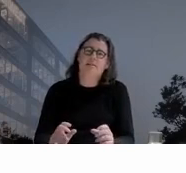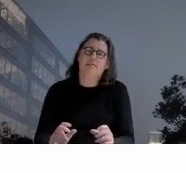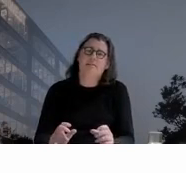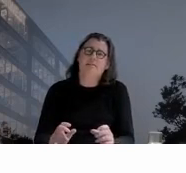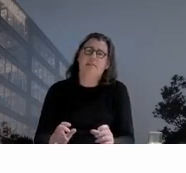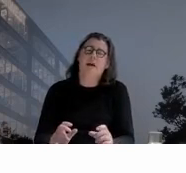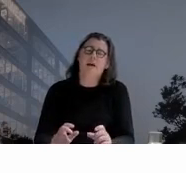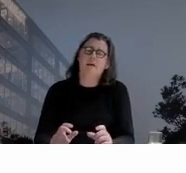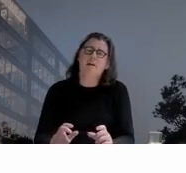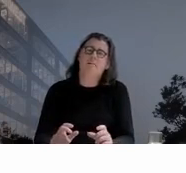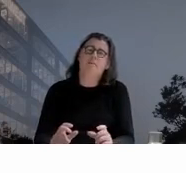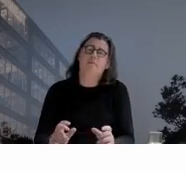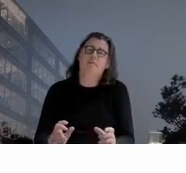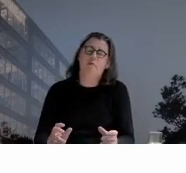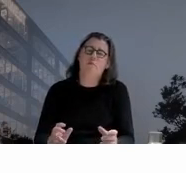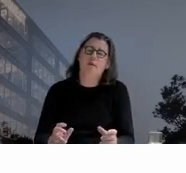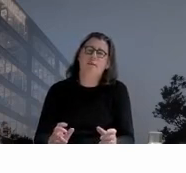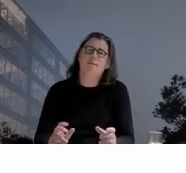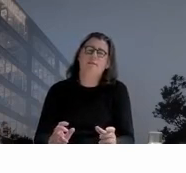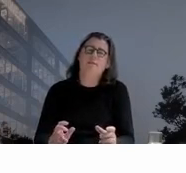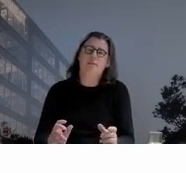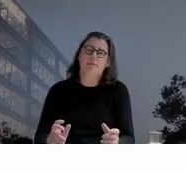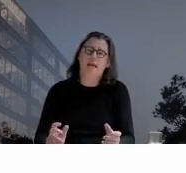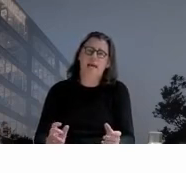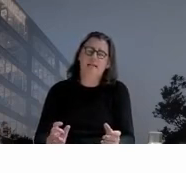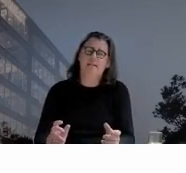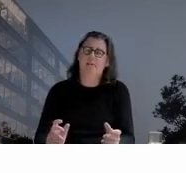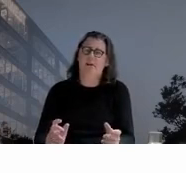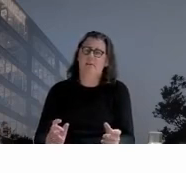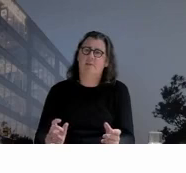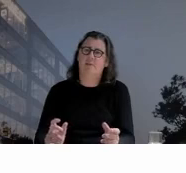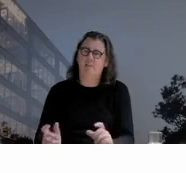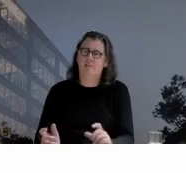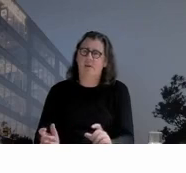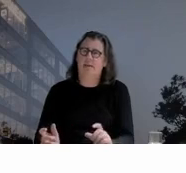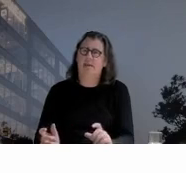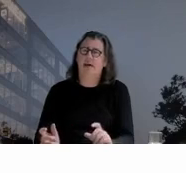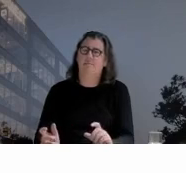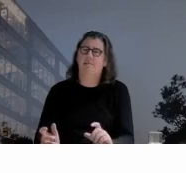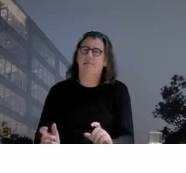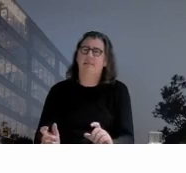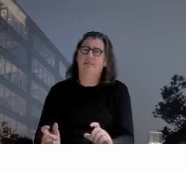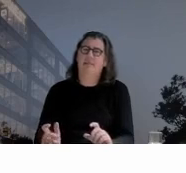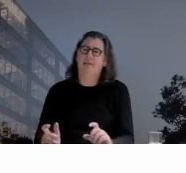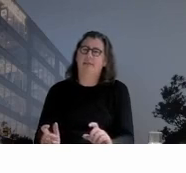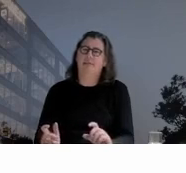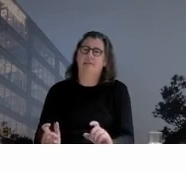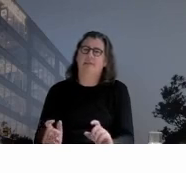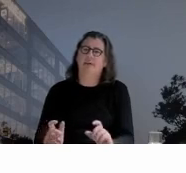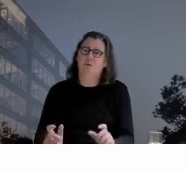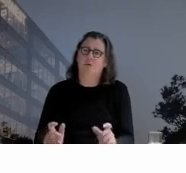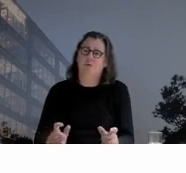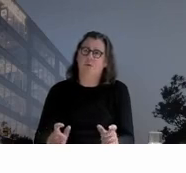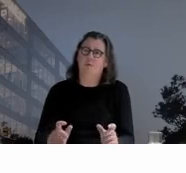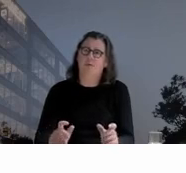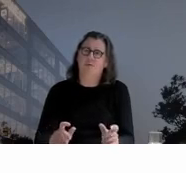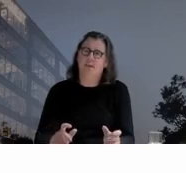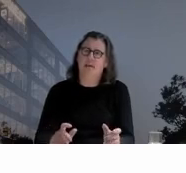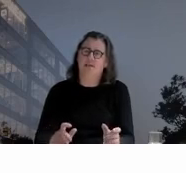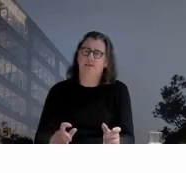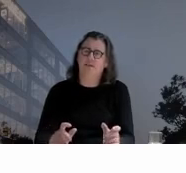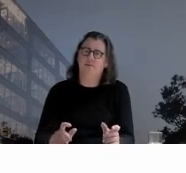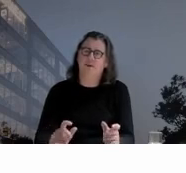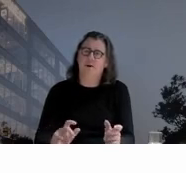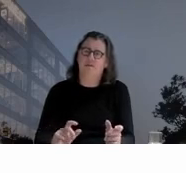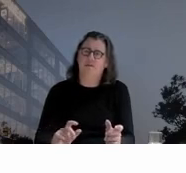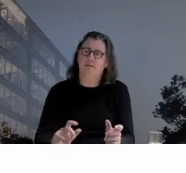that the higher performing facade in terms of operating carbon is actually a lower performing